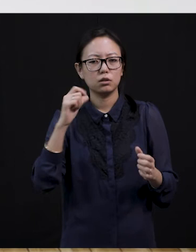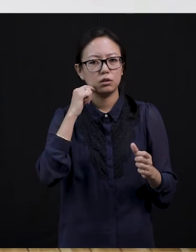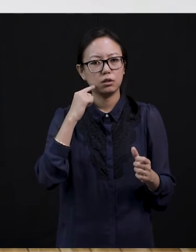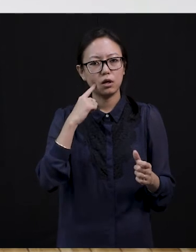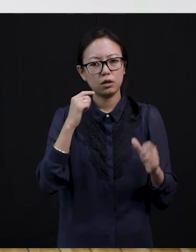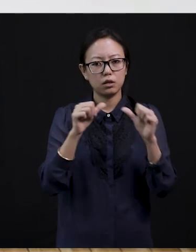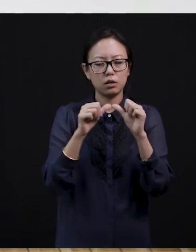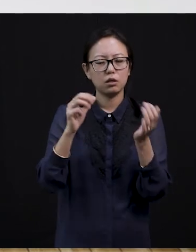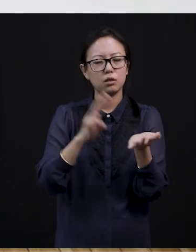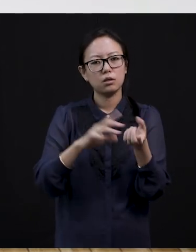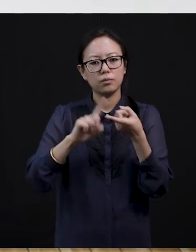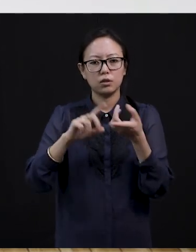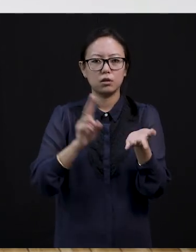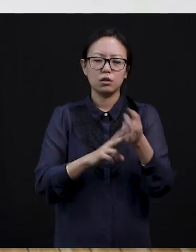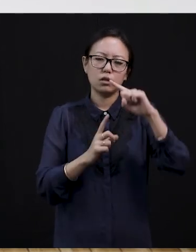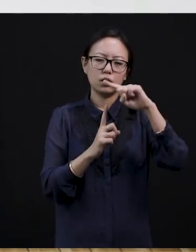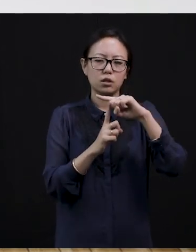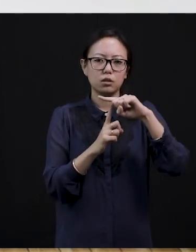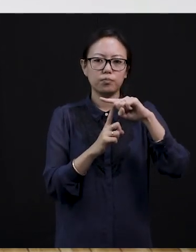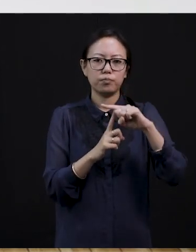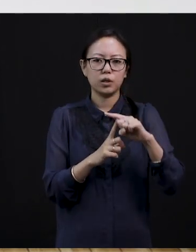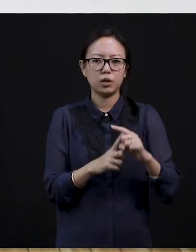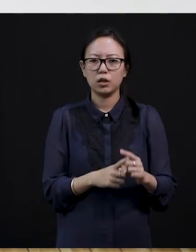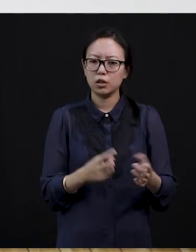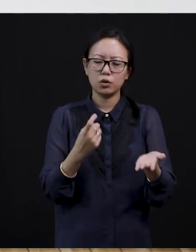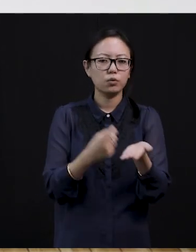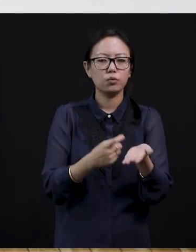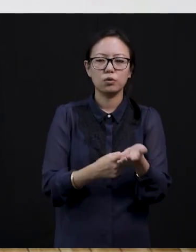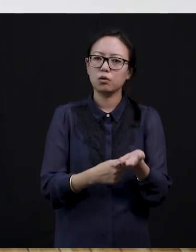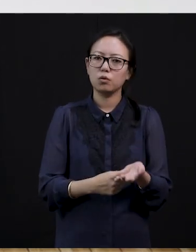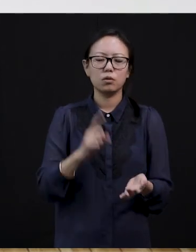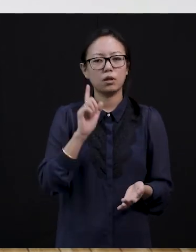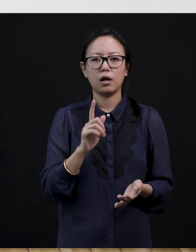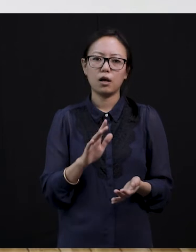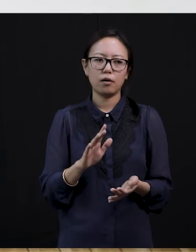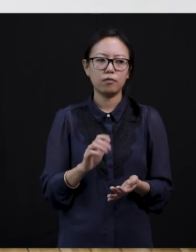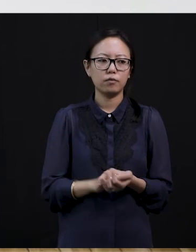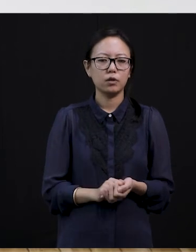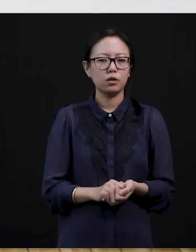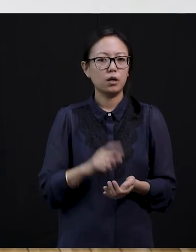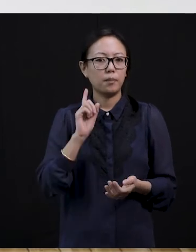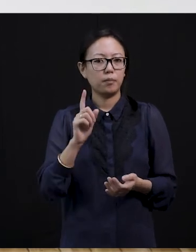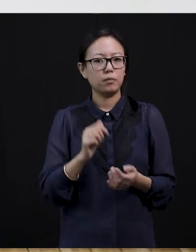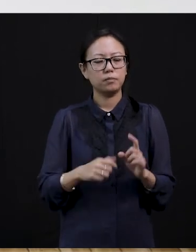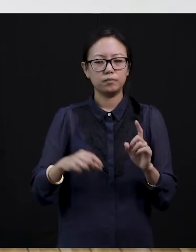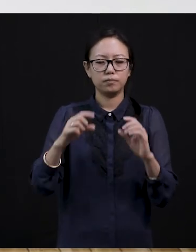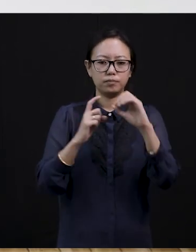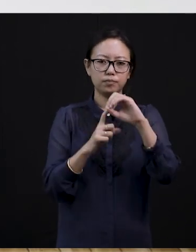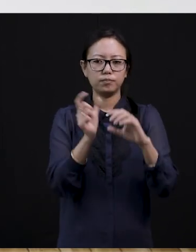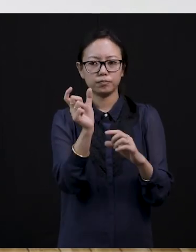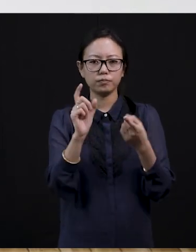But somewhere in some countries, you do not have a system like UK. You do have a king who's